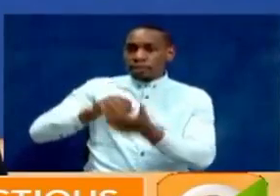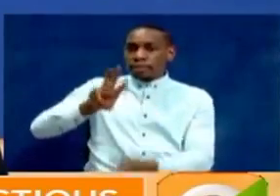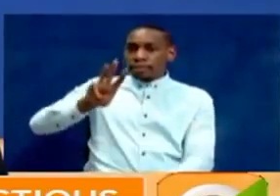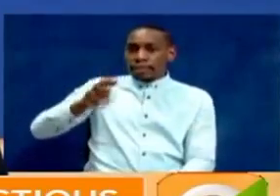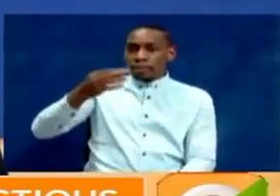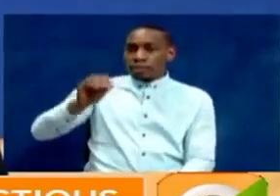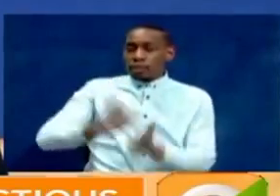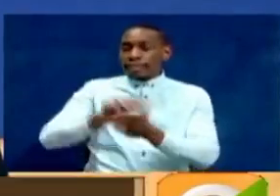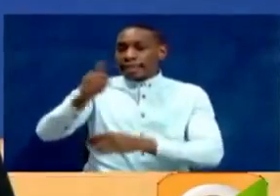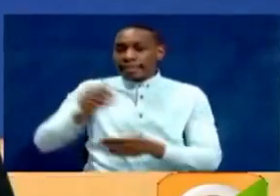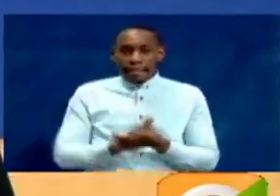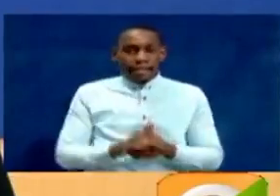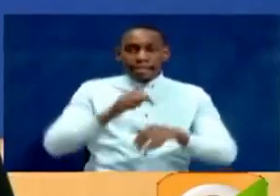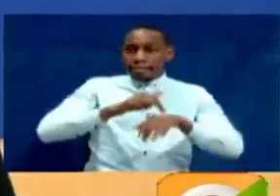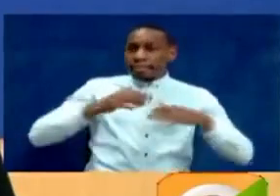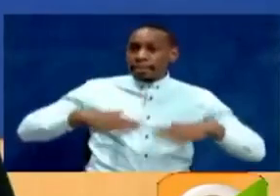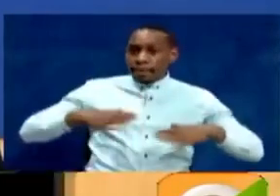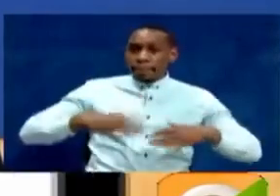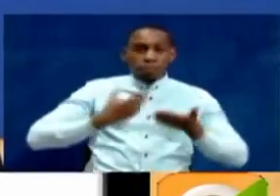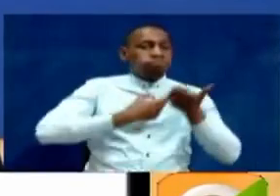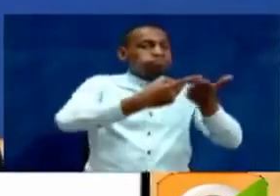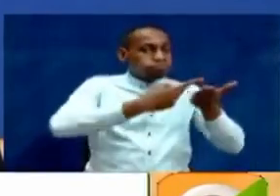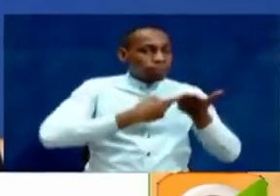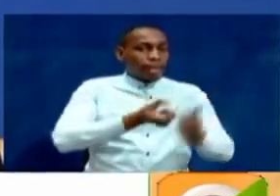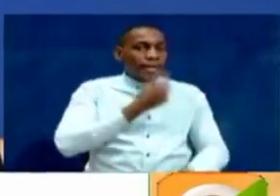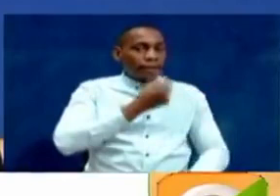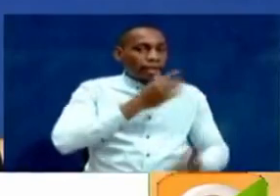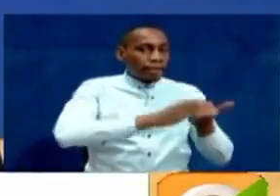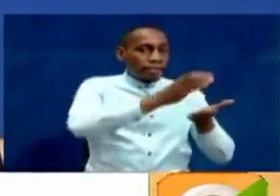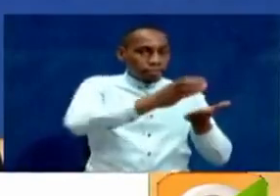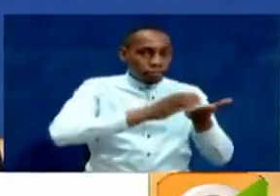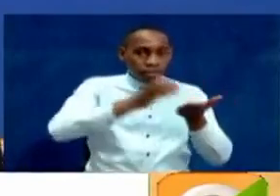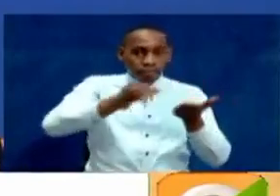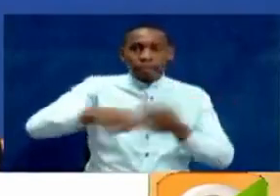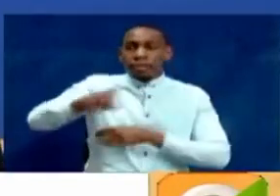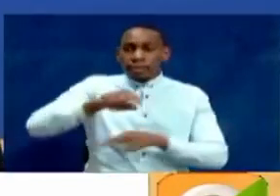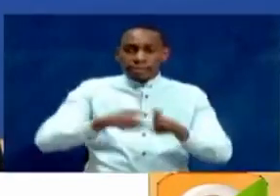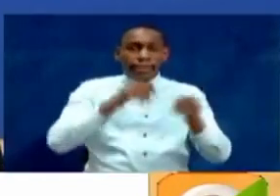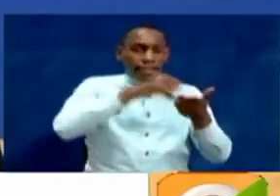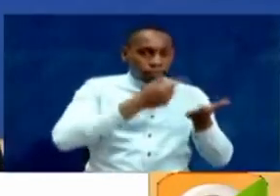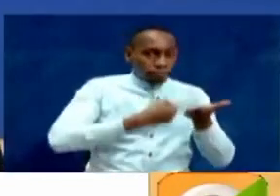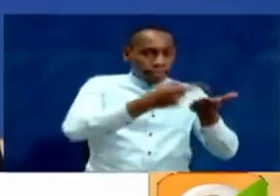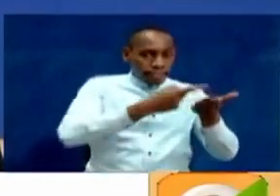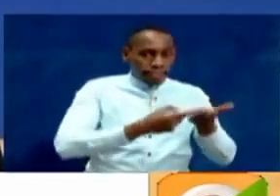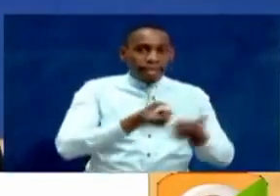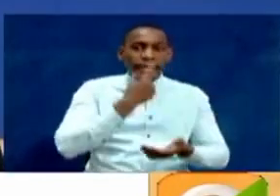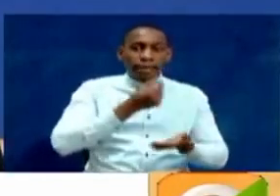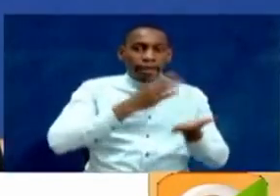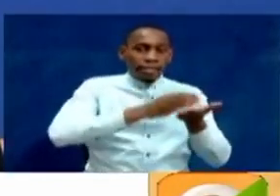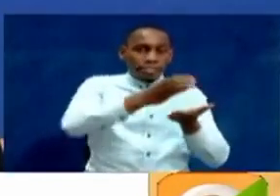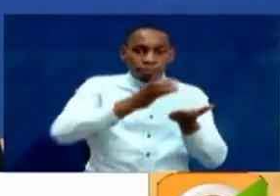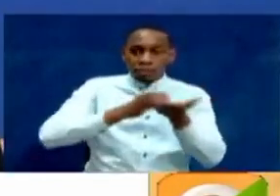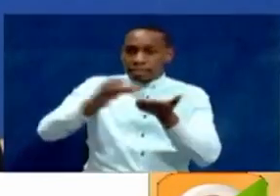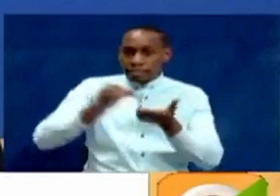the rest, so that even as people are discussing vaccine distribution, we are on that table discussing the vaccine